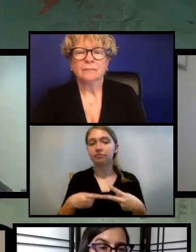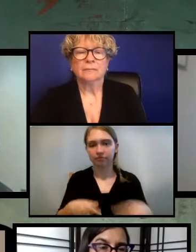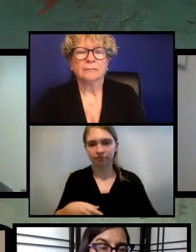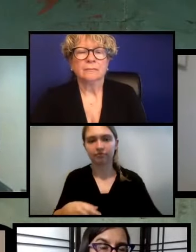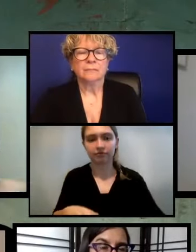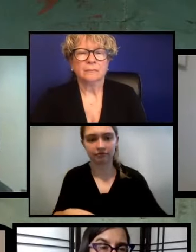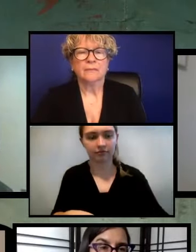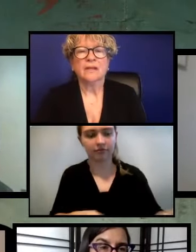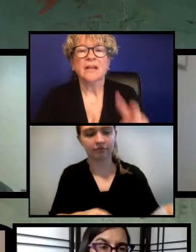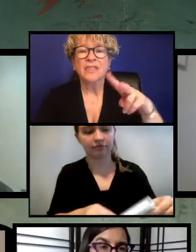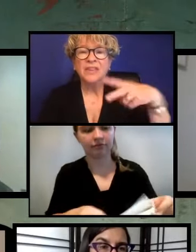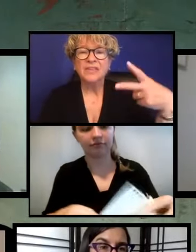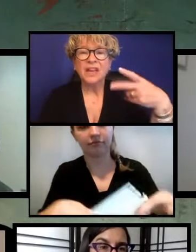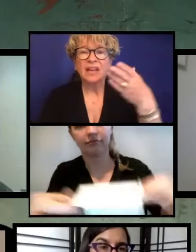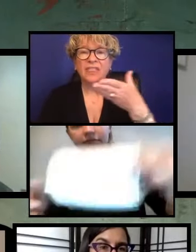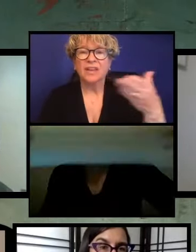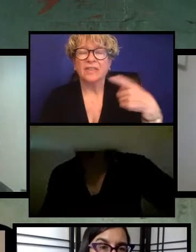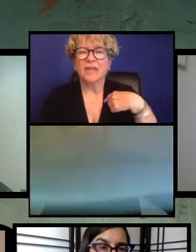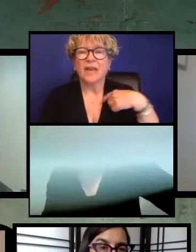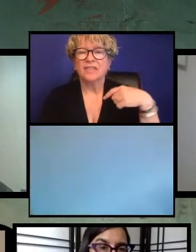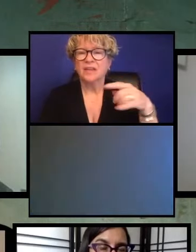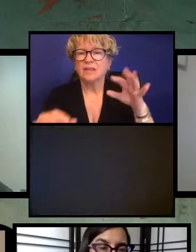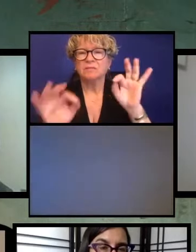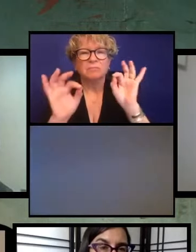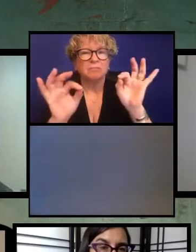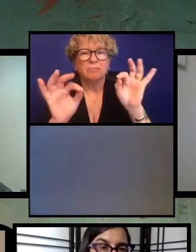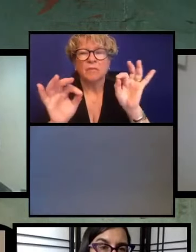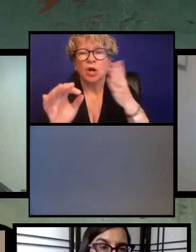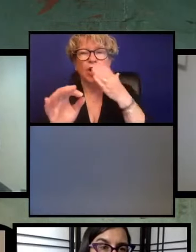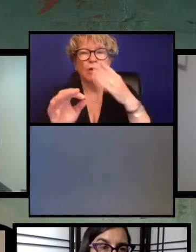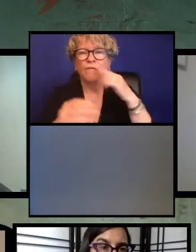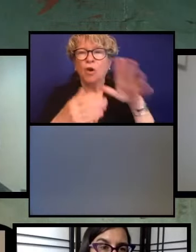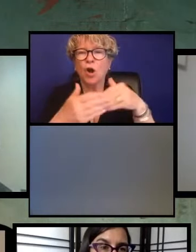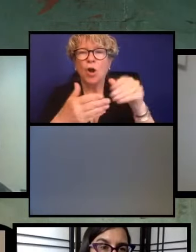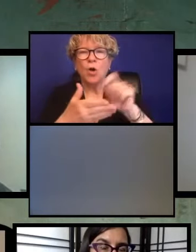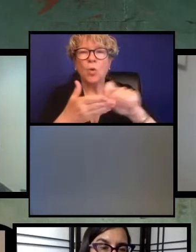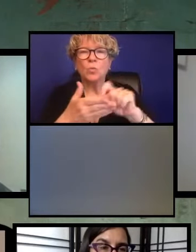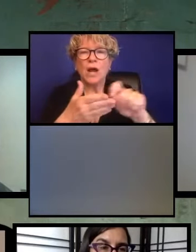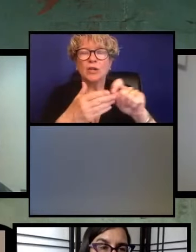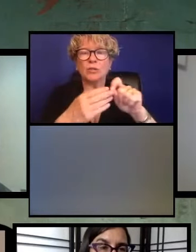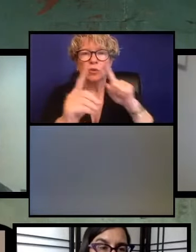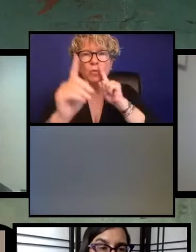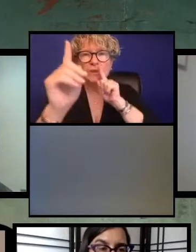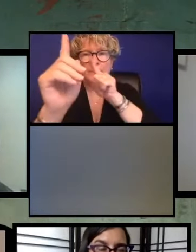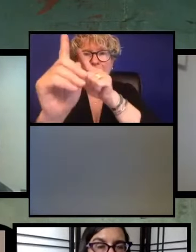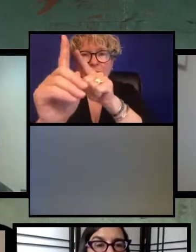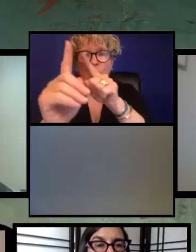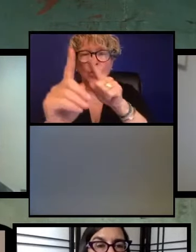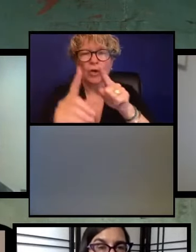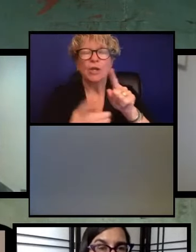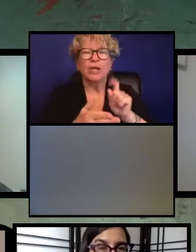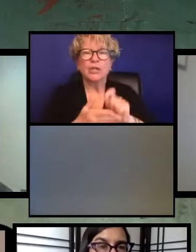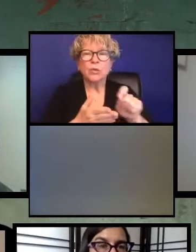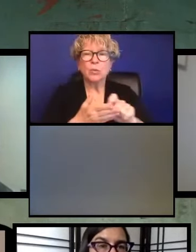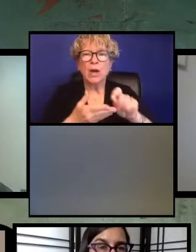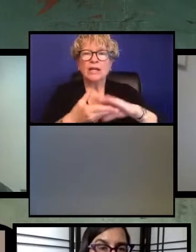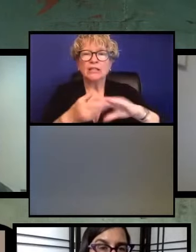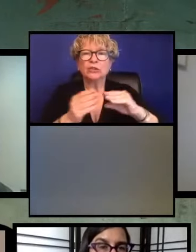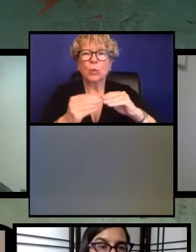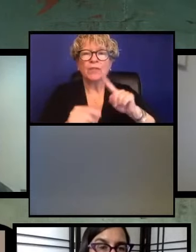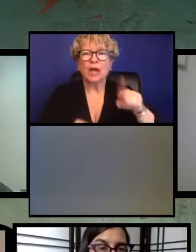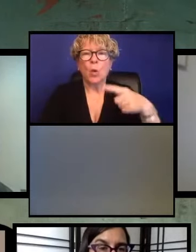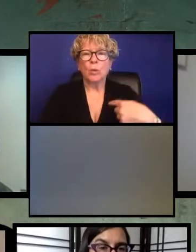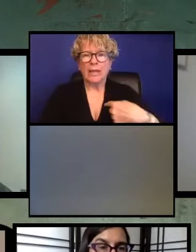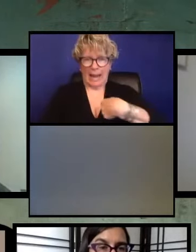try to build to and aspire to is writing the stories that only you can write. Everyone has